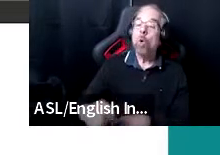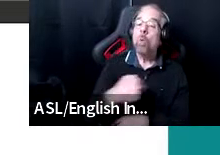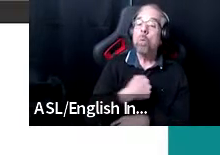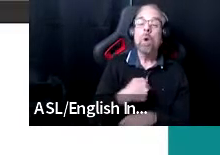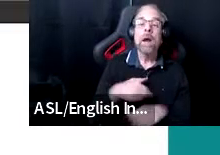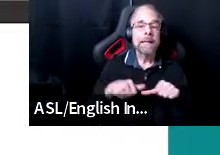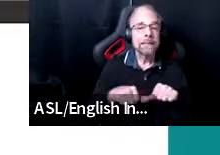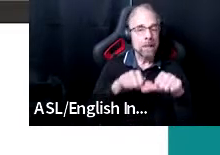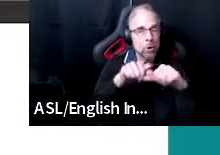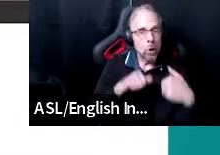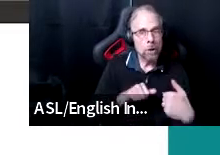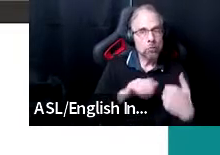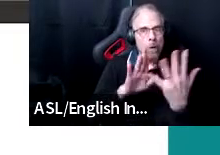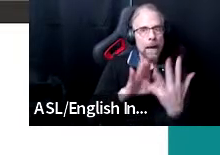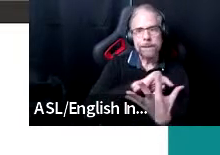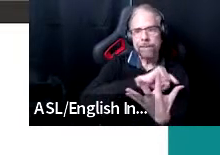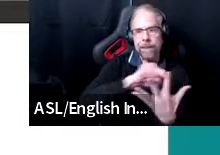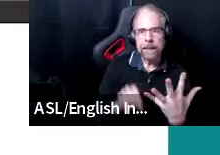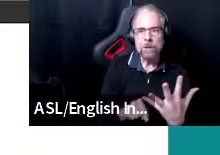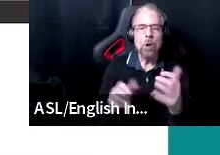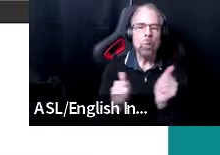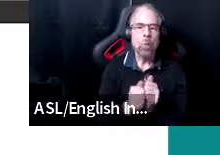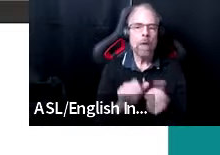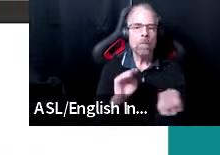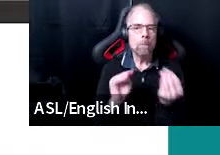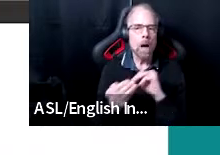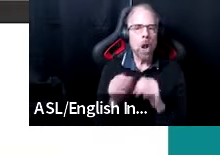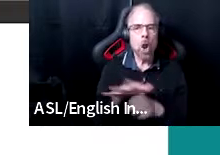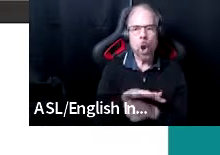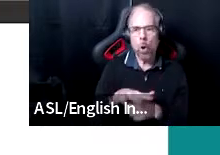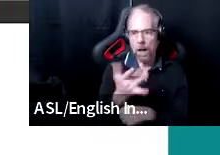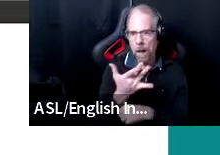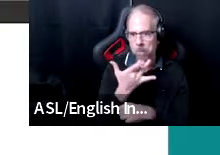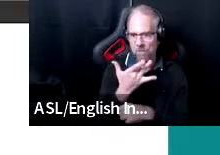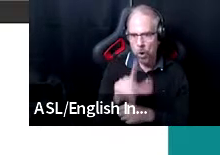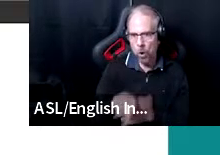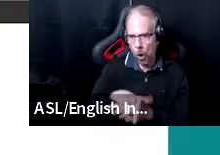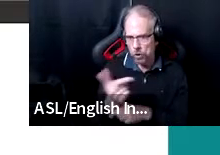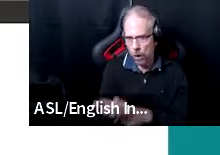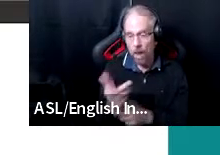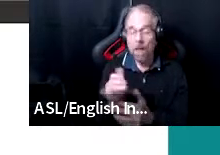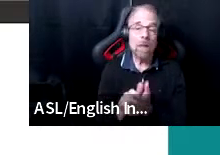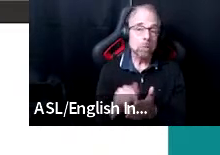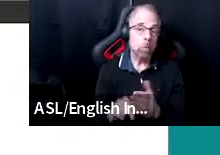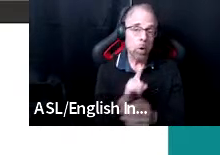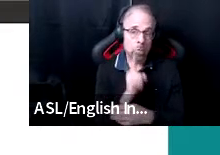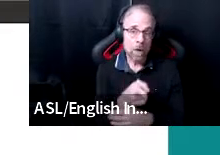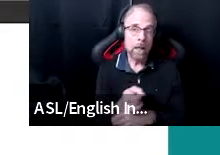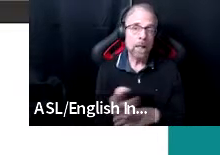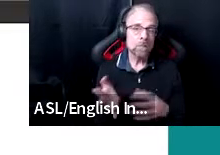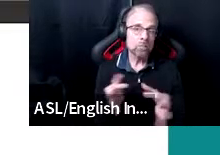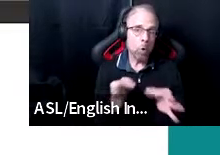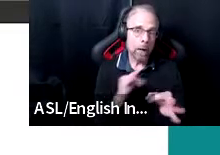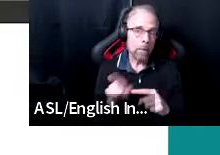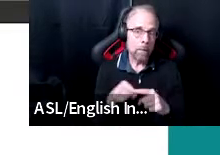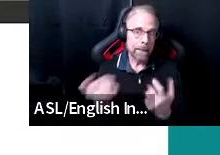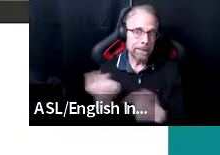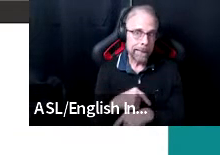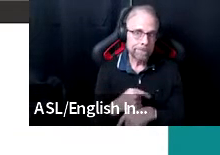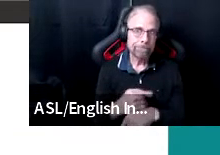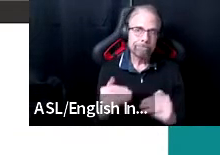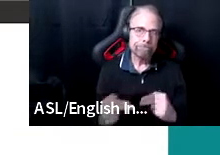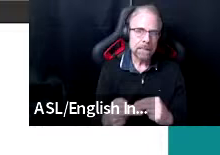address those with the modified locally preferred alternative, and that's what we're really talking about today. Next